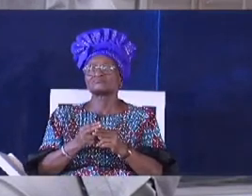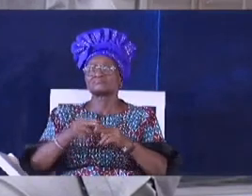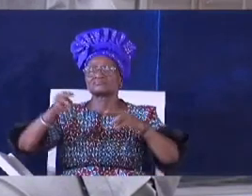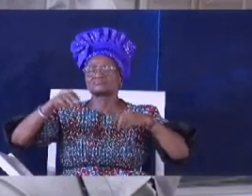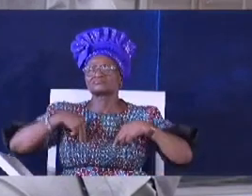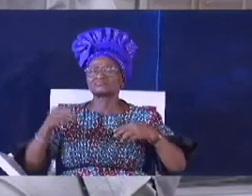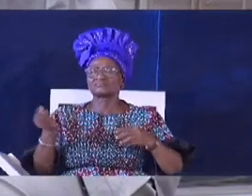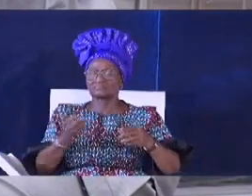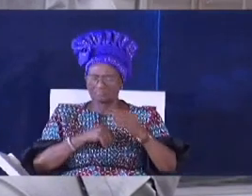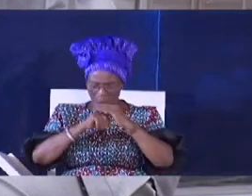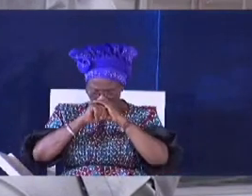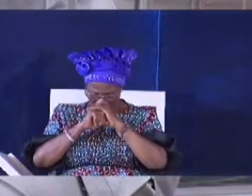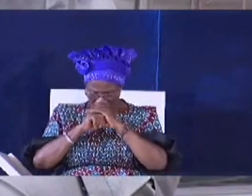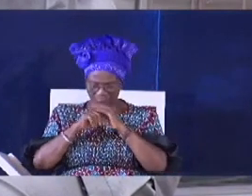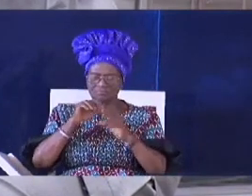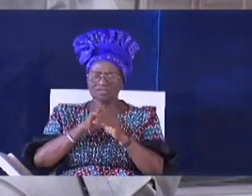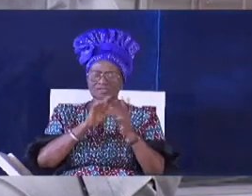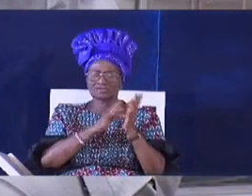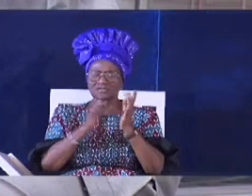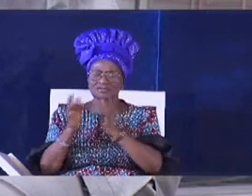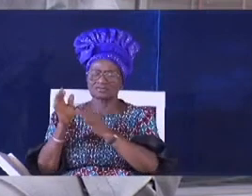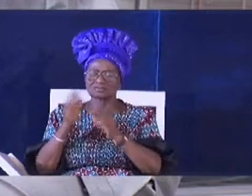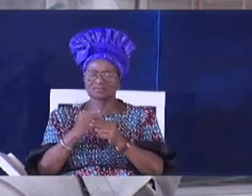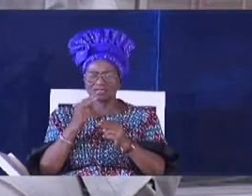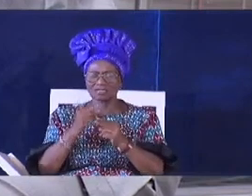Accept our worship in Jesus' name.